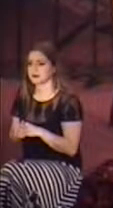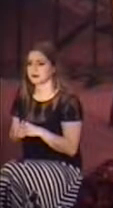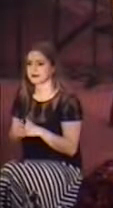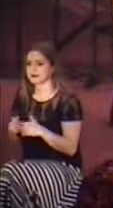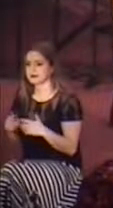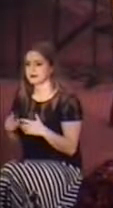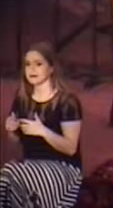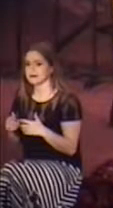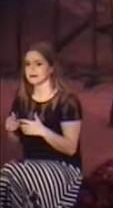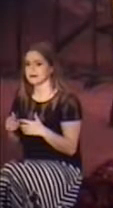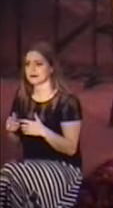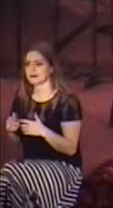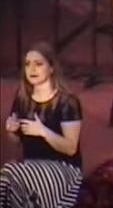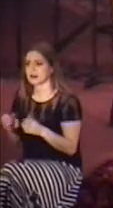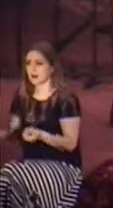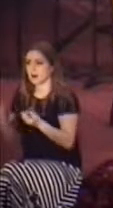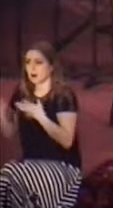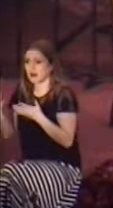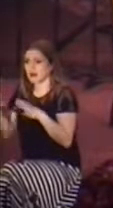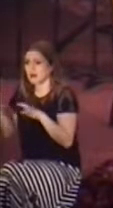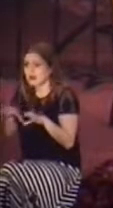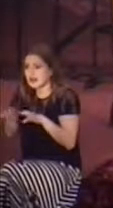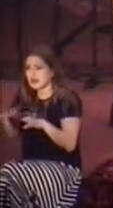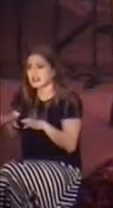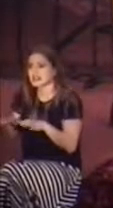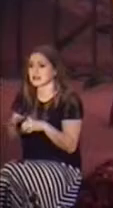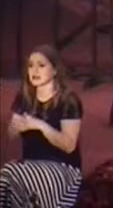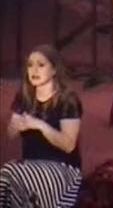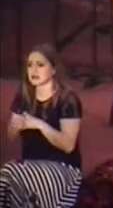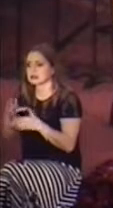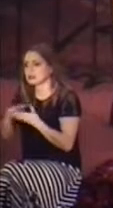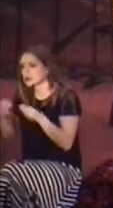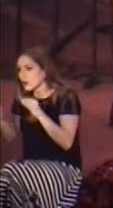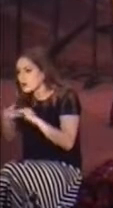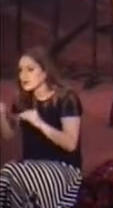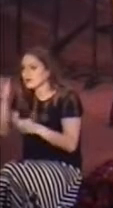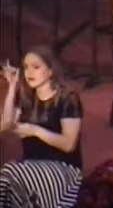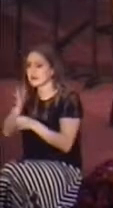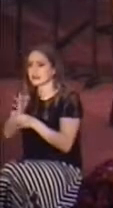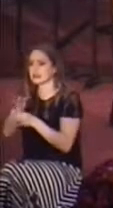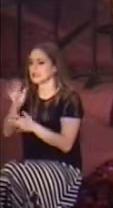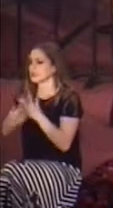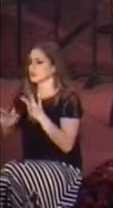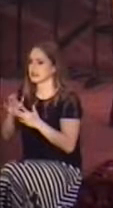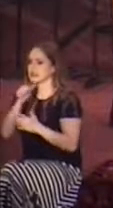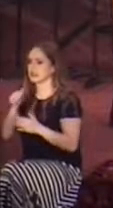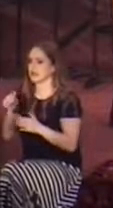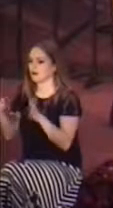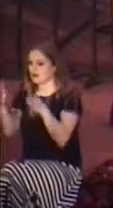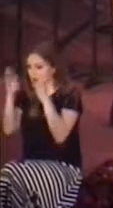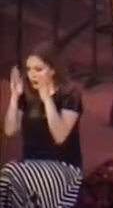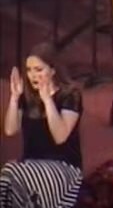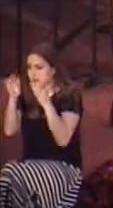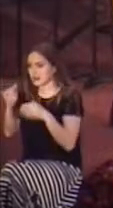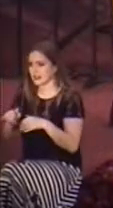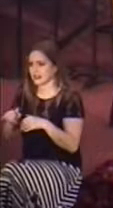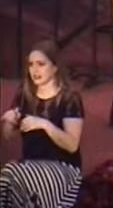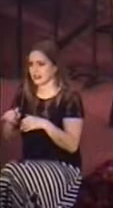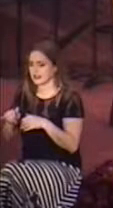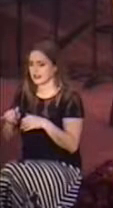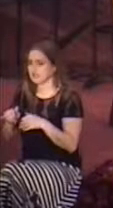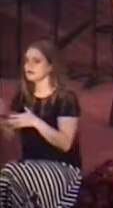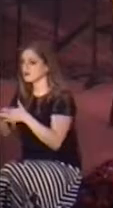government. And so there's plenty of behavioral and plenty of stories of faith, and Jesus didn't have to focus in on that. He had to focus in